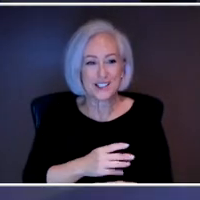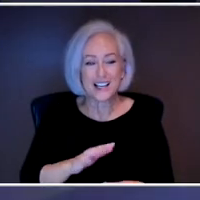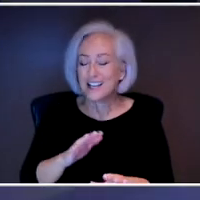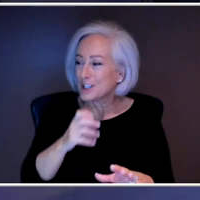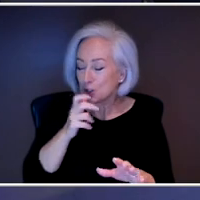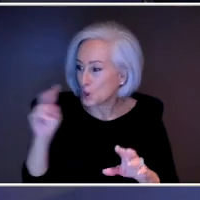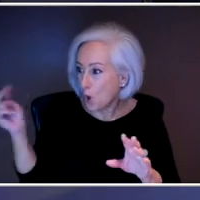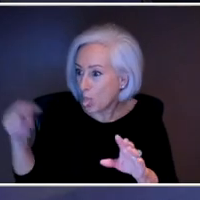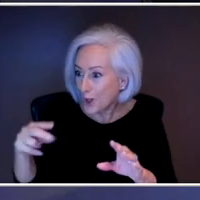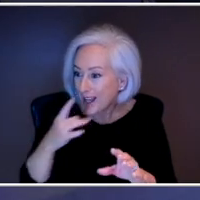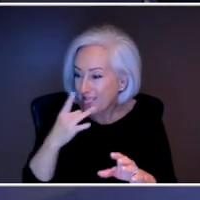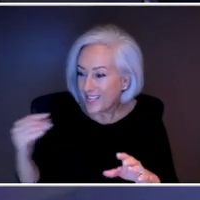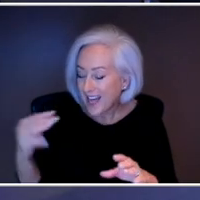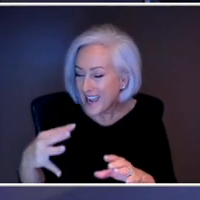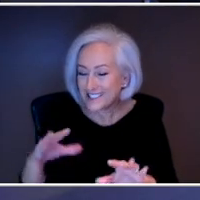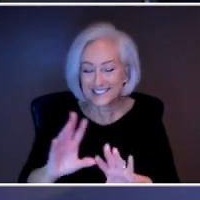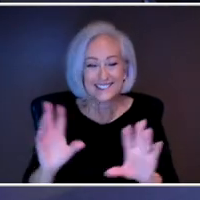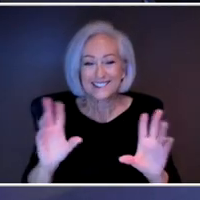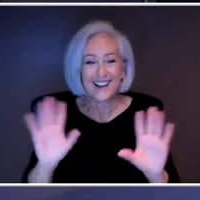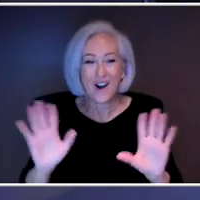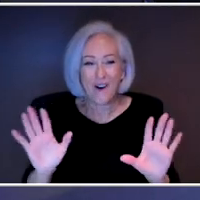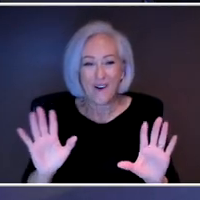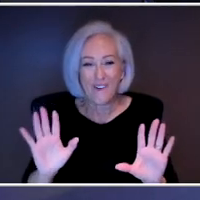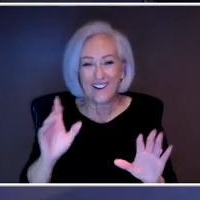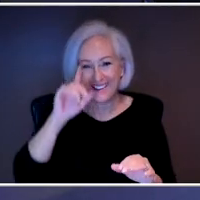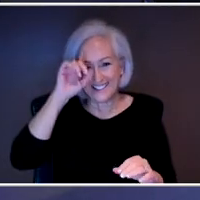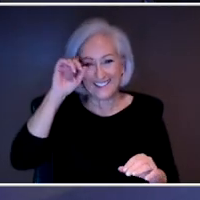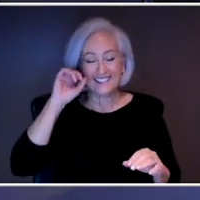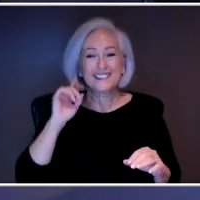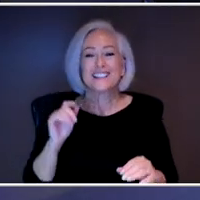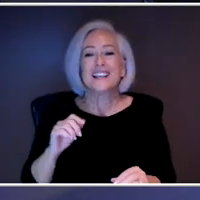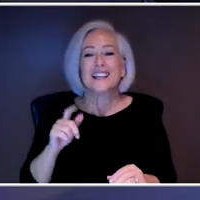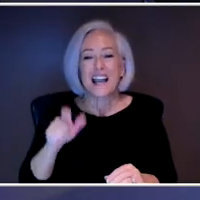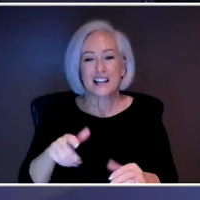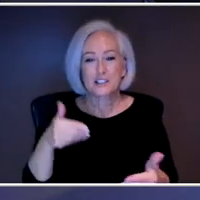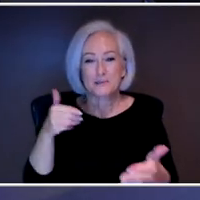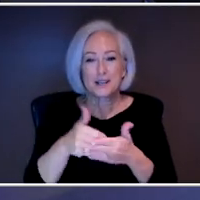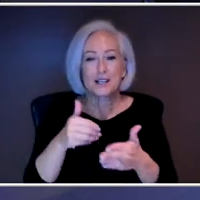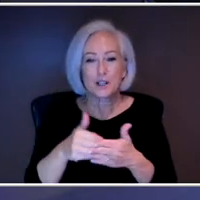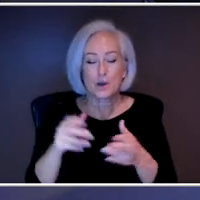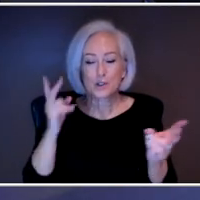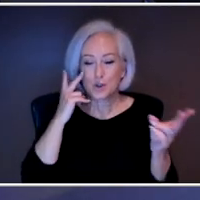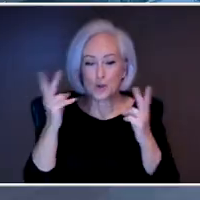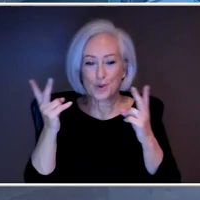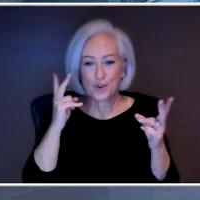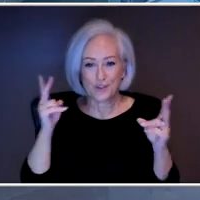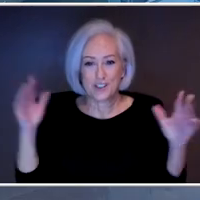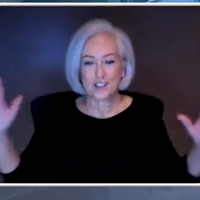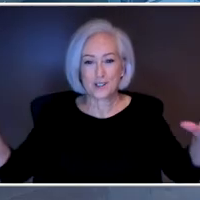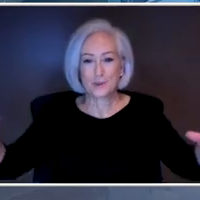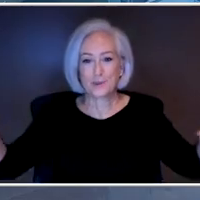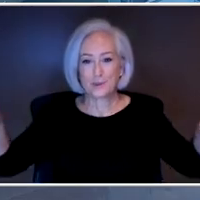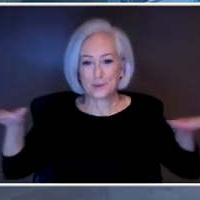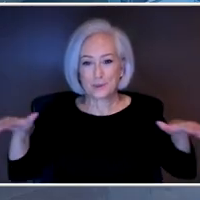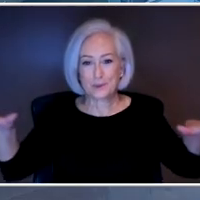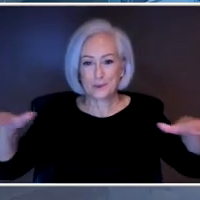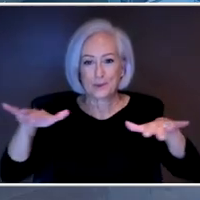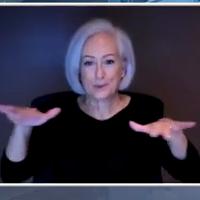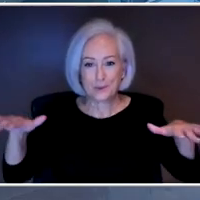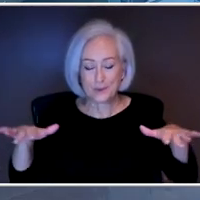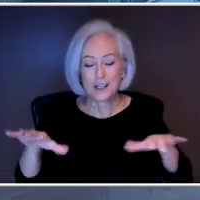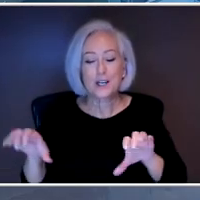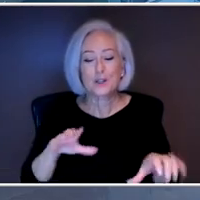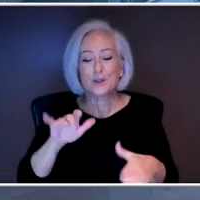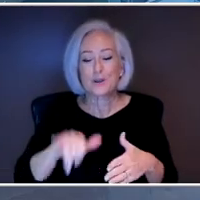box. Don't look at the light. You just need to hit your face. It's got to be in the periphery of your vision. That's kind of the general rule. And so, you want to do this for about 30 minutes. If it's not